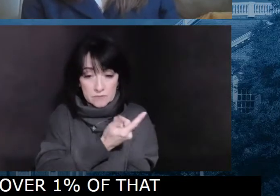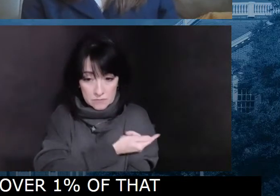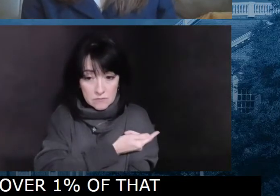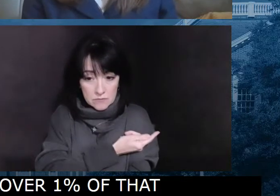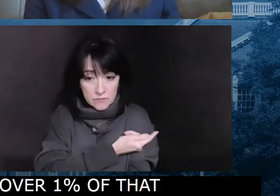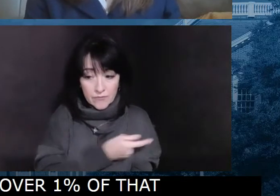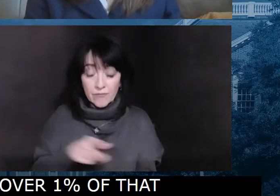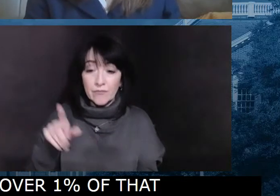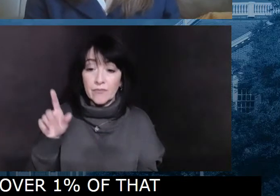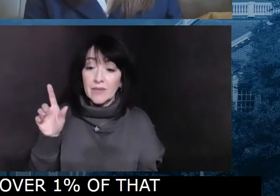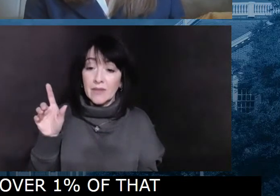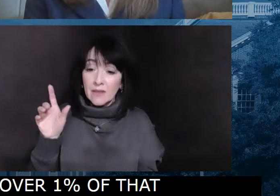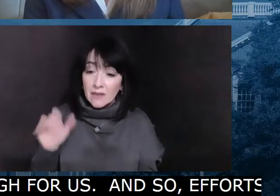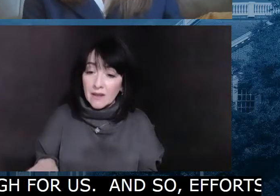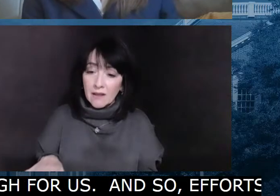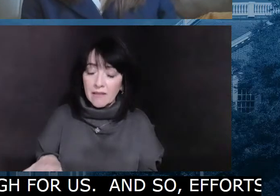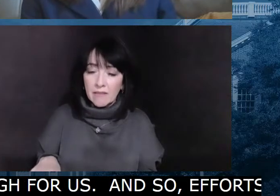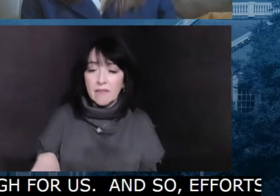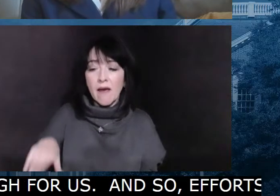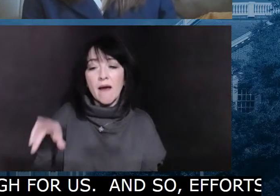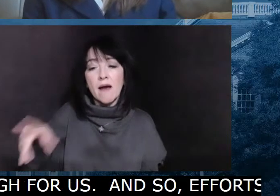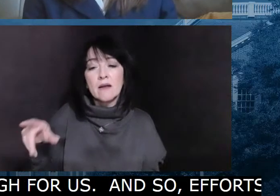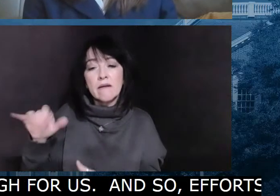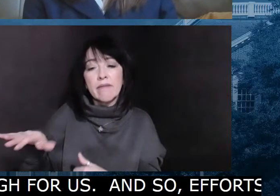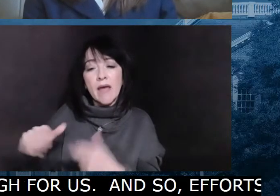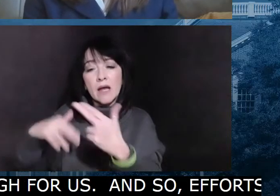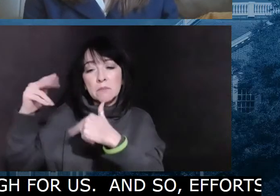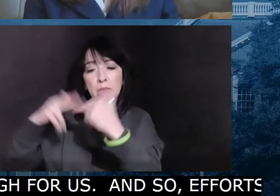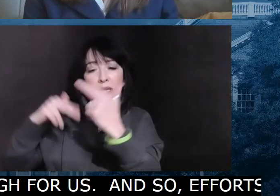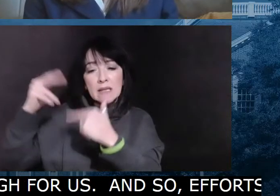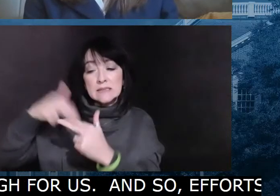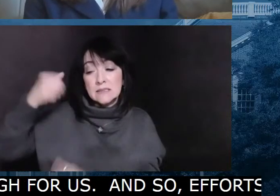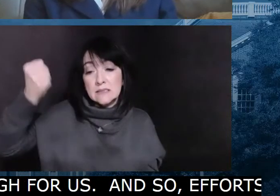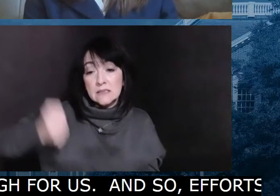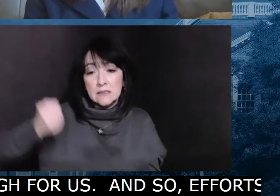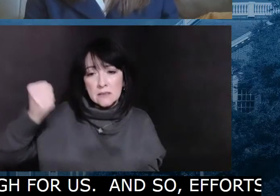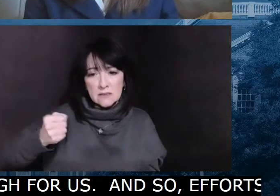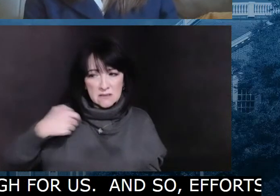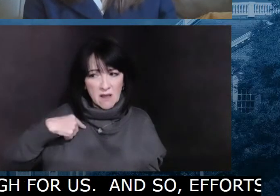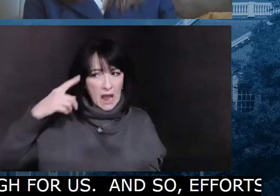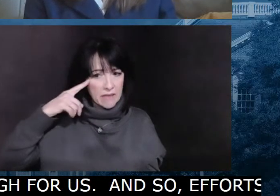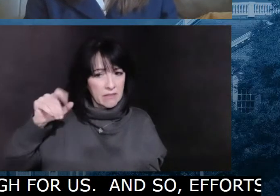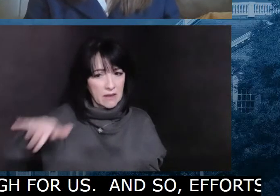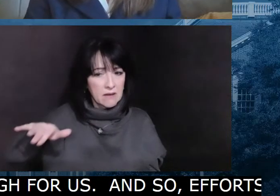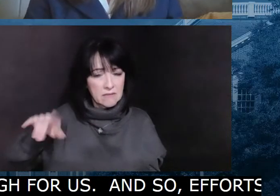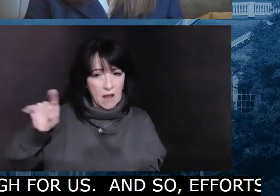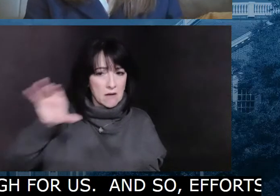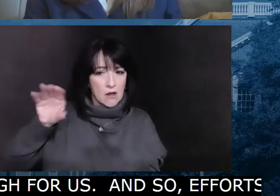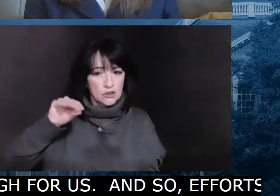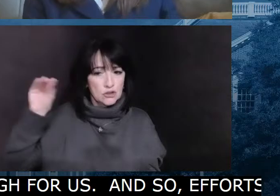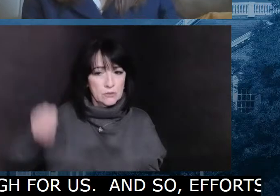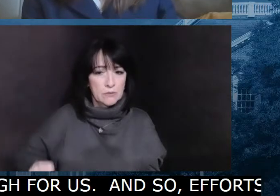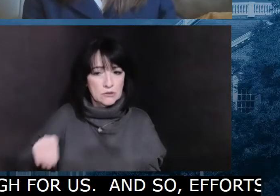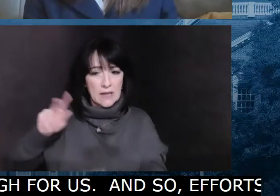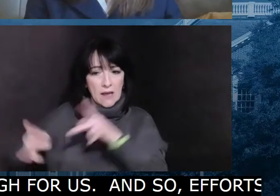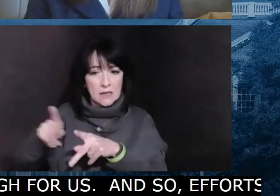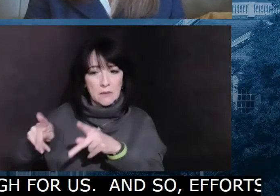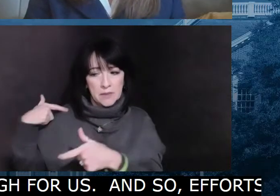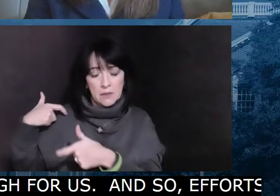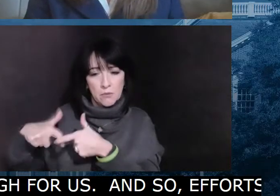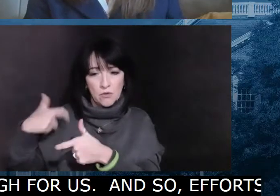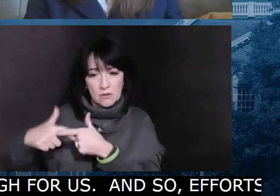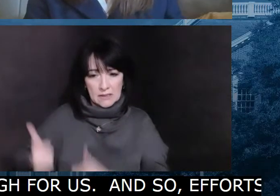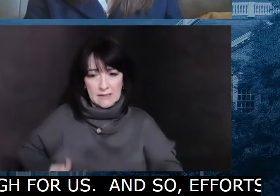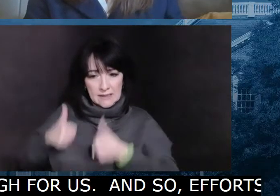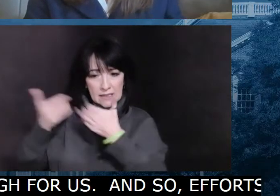high-rise lush Jardines, which is, I think, 100% Latino. Additionally, AJ's team is at